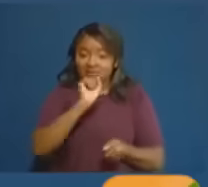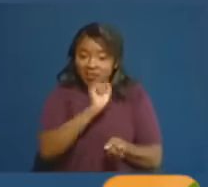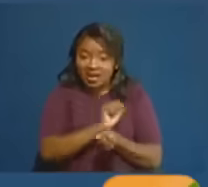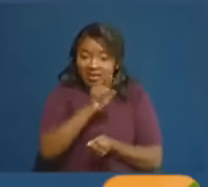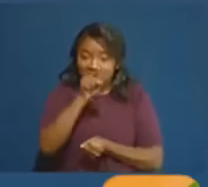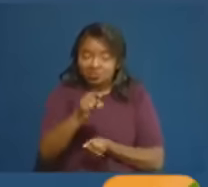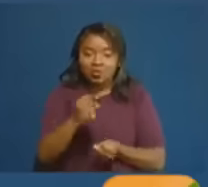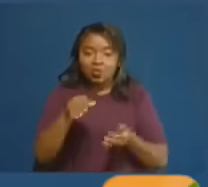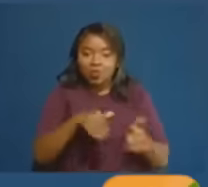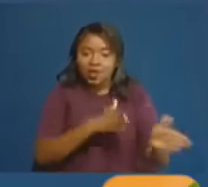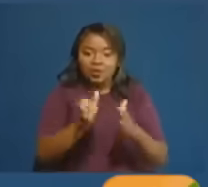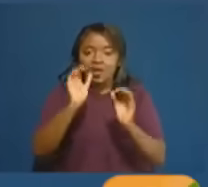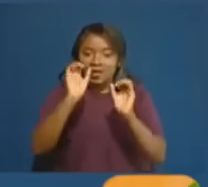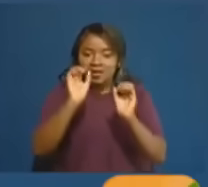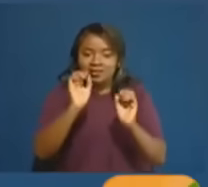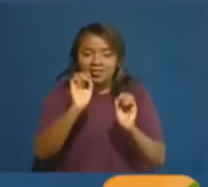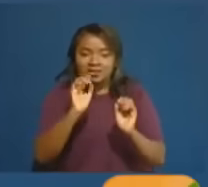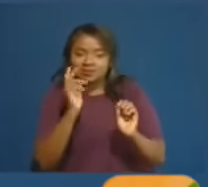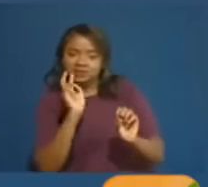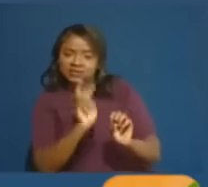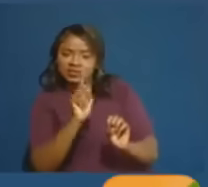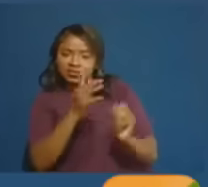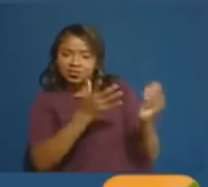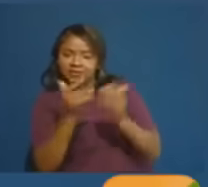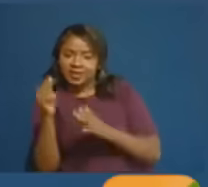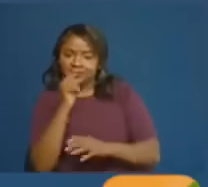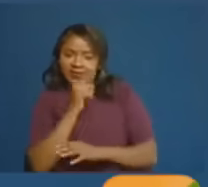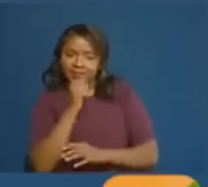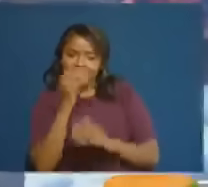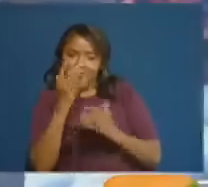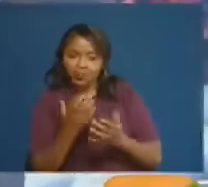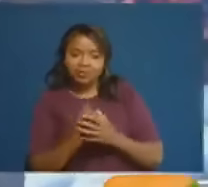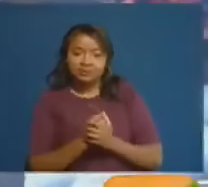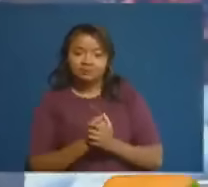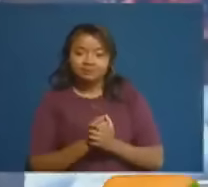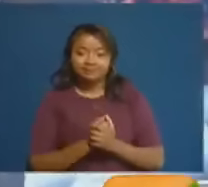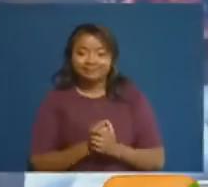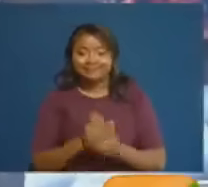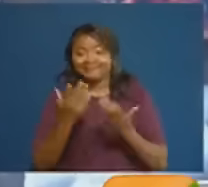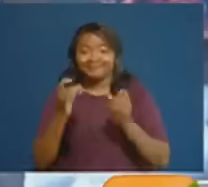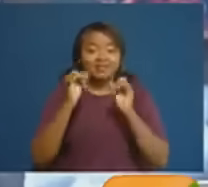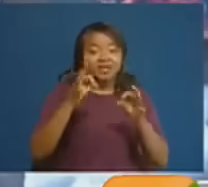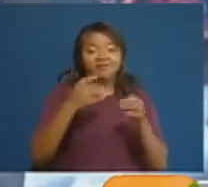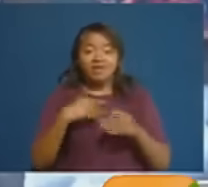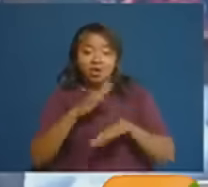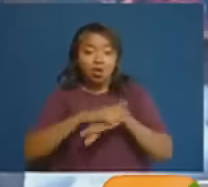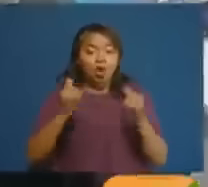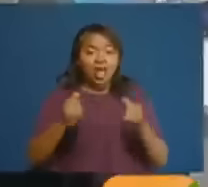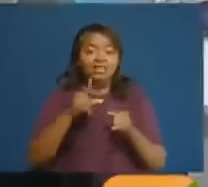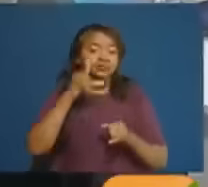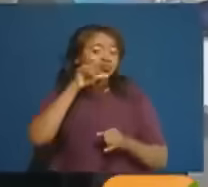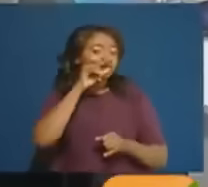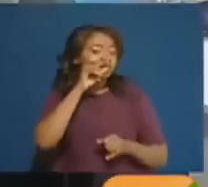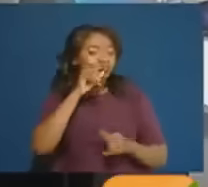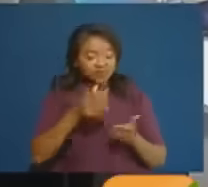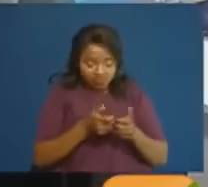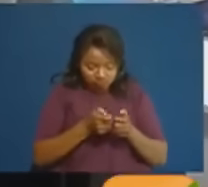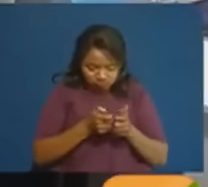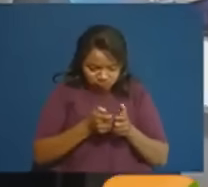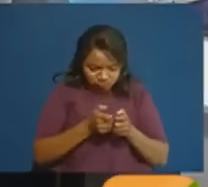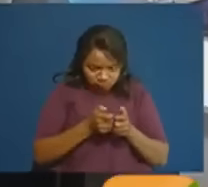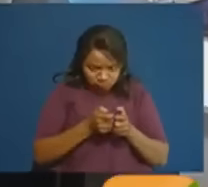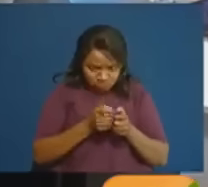danger you're posing to the public. So what if you've been speaking on X or social media? It depends on what you're saying. Maybe